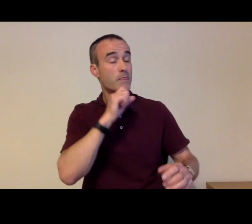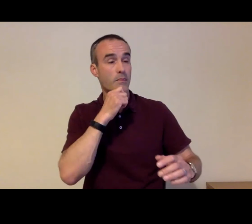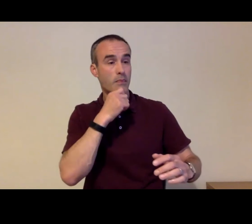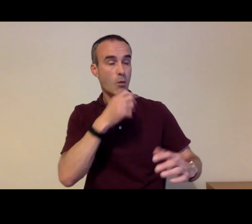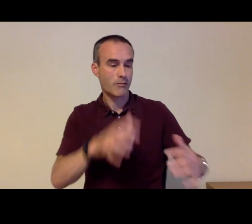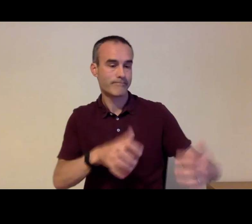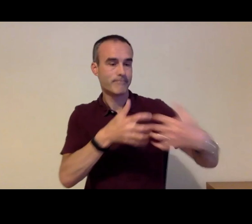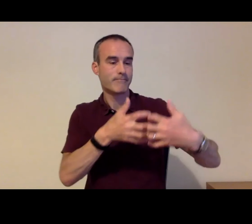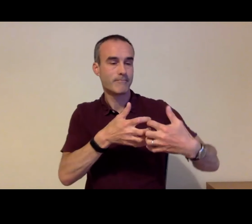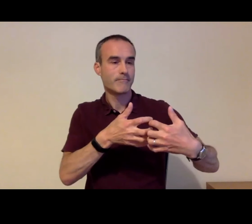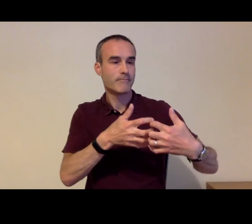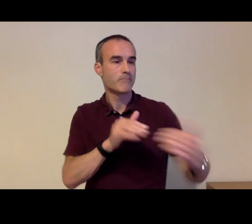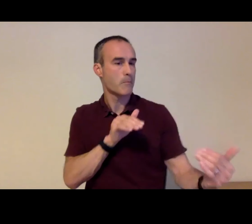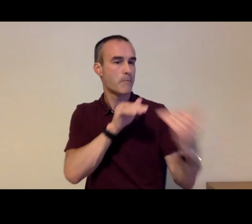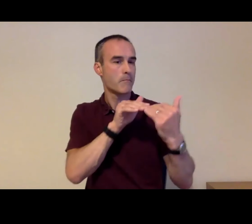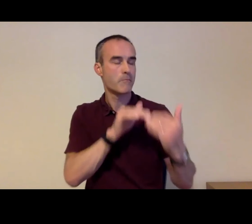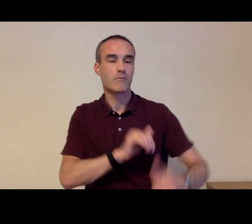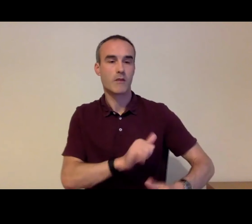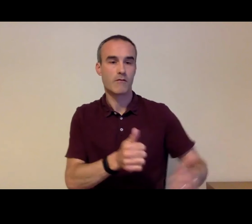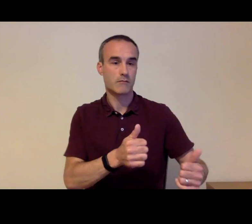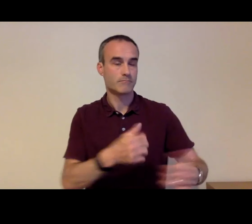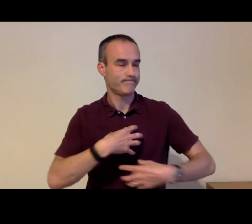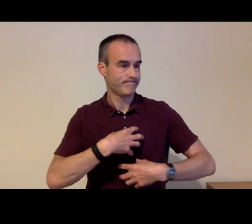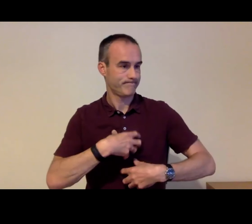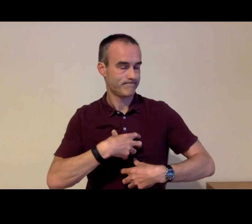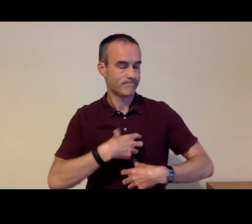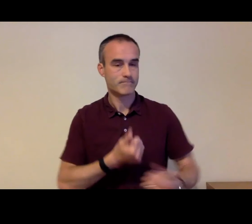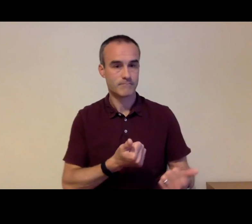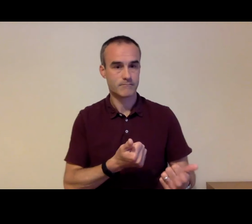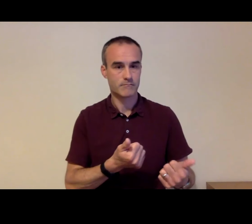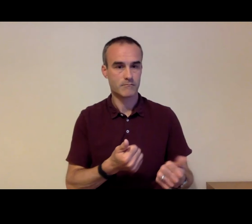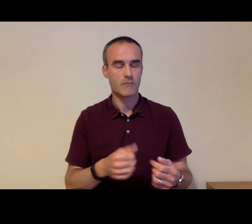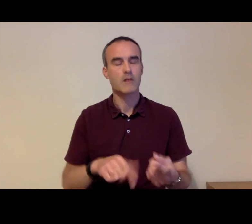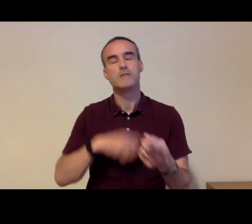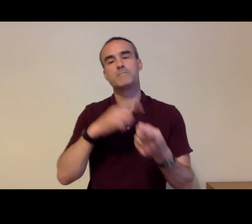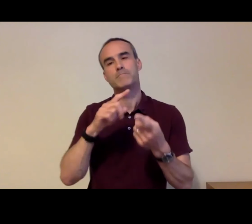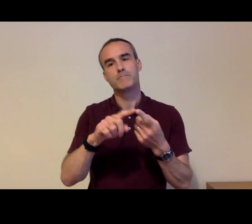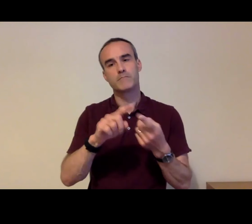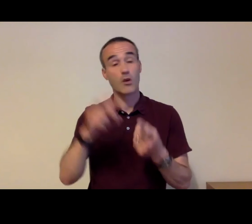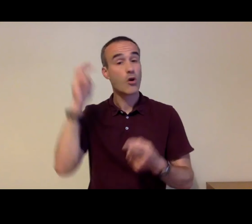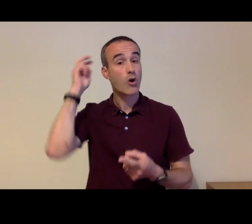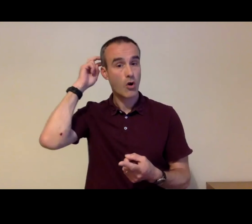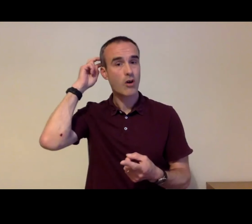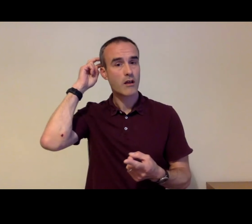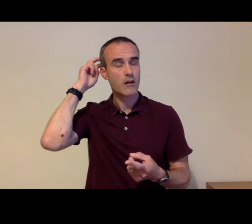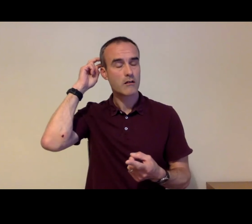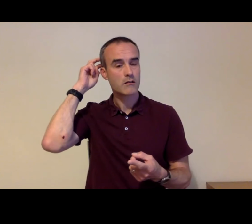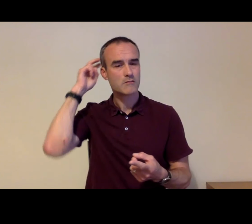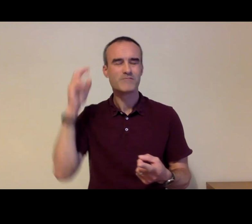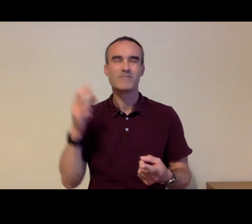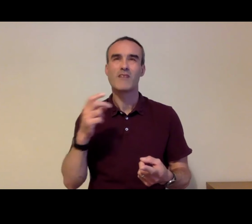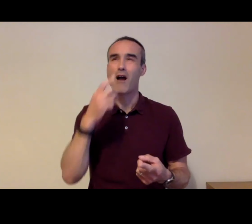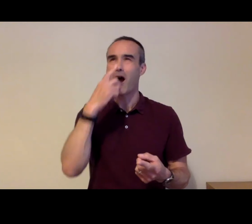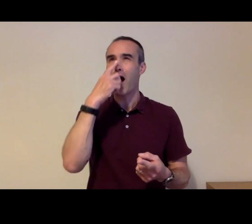There's two other things that I haven't mentioned. One is cochlear implants. I've got the opportunity to have a cochlear implant in my left ear.